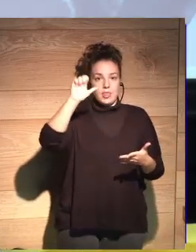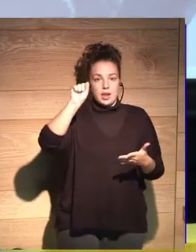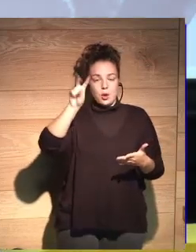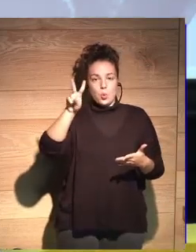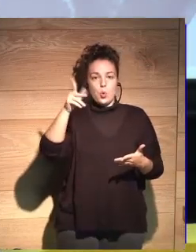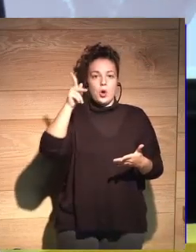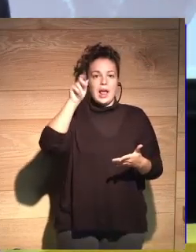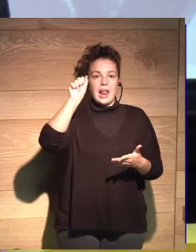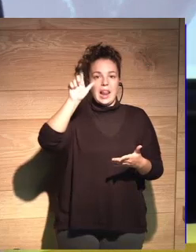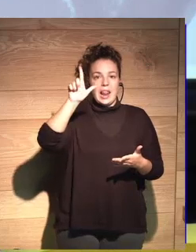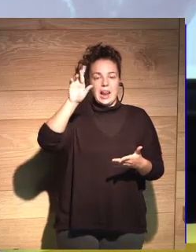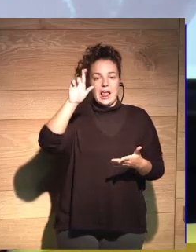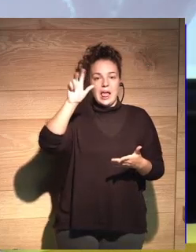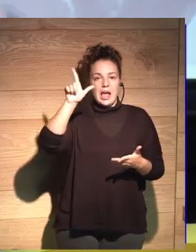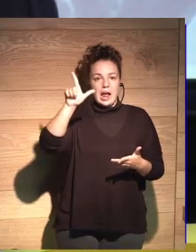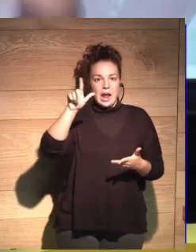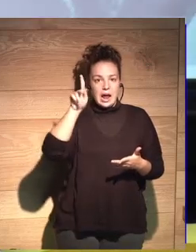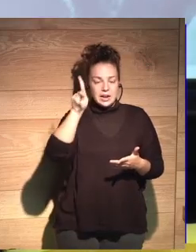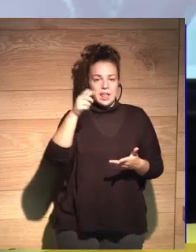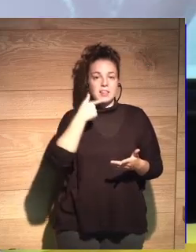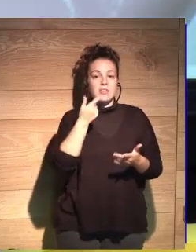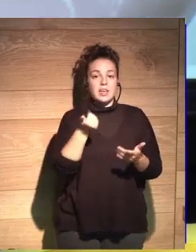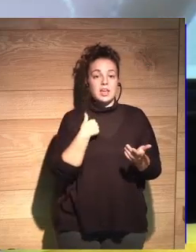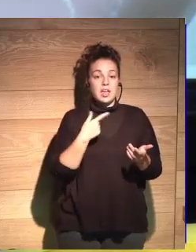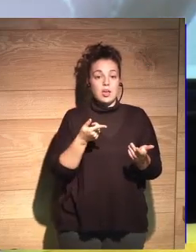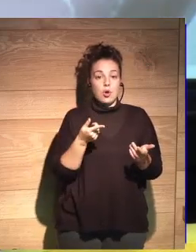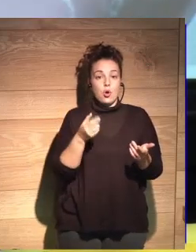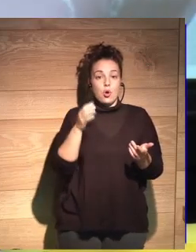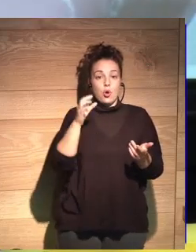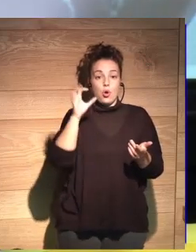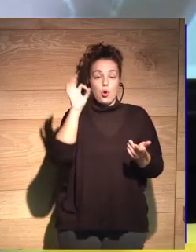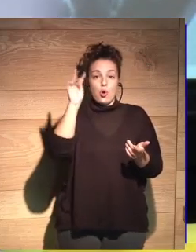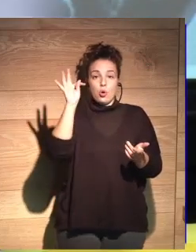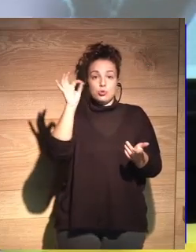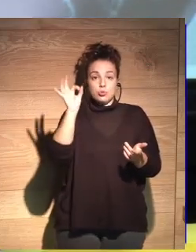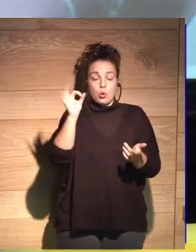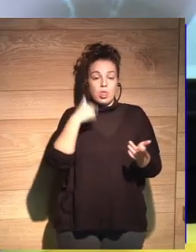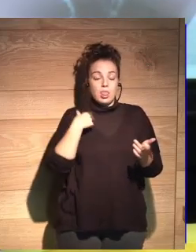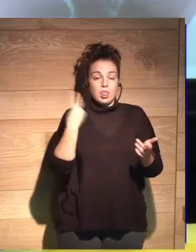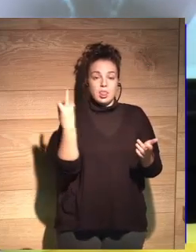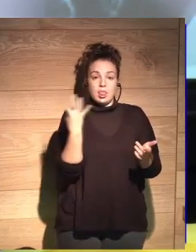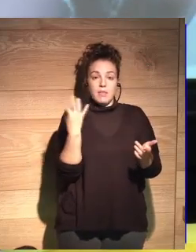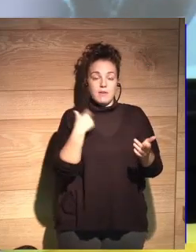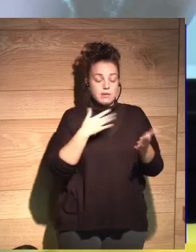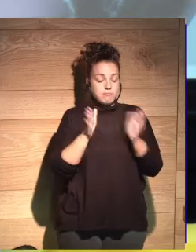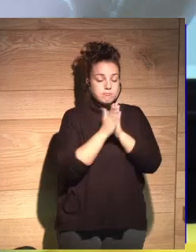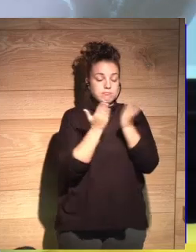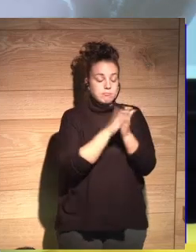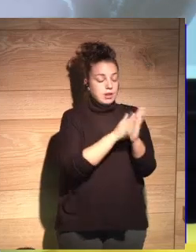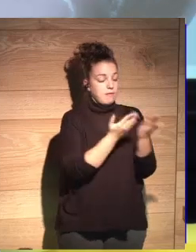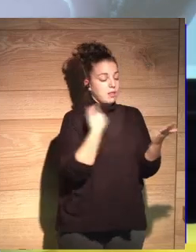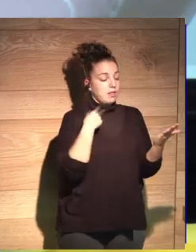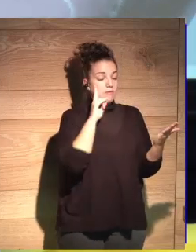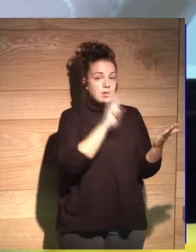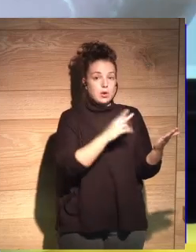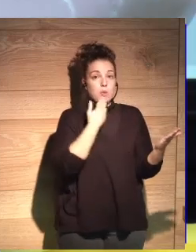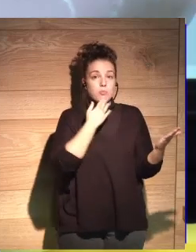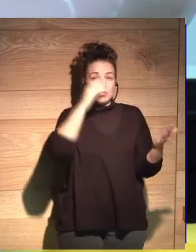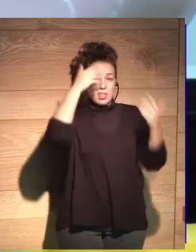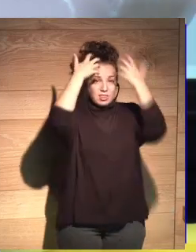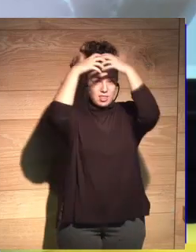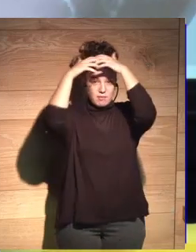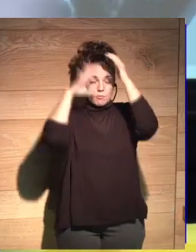should regard his notebook as part of his mind, because it's doing the same job as his normal biological memory would be doing in a